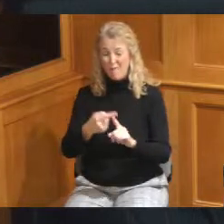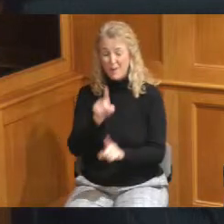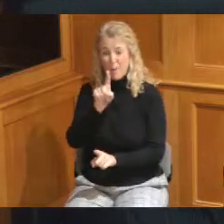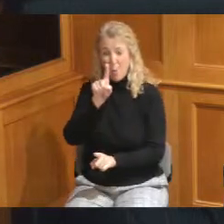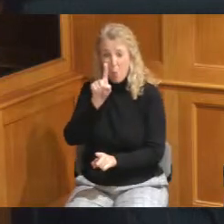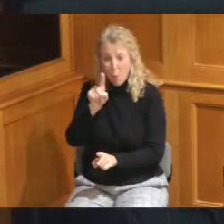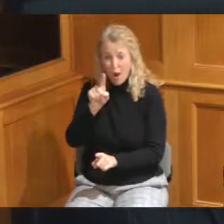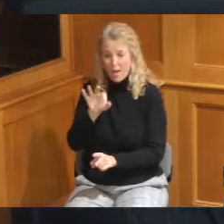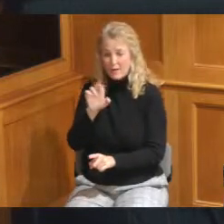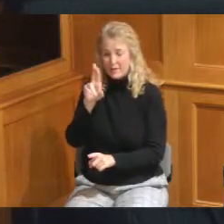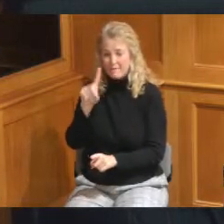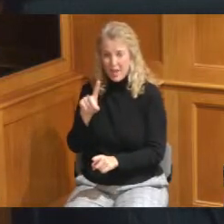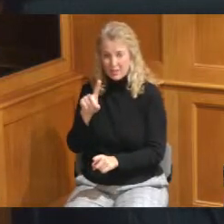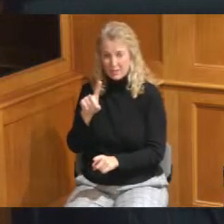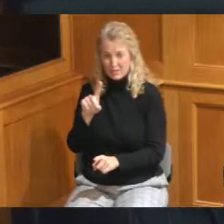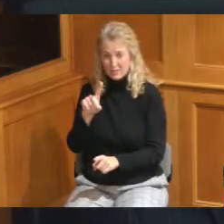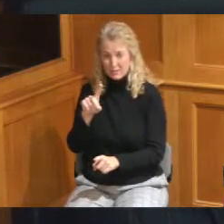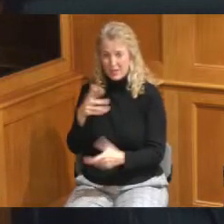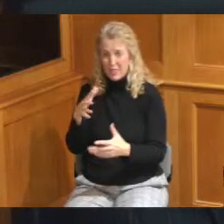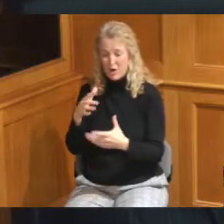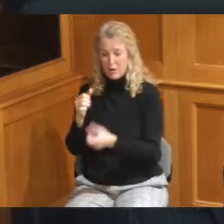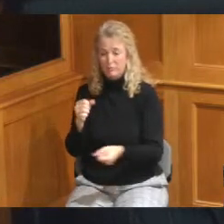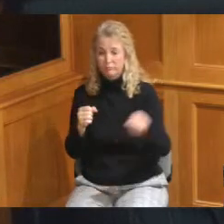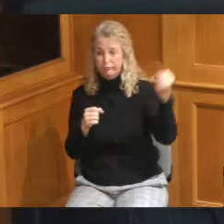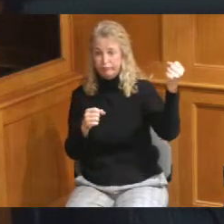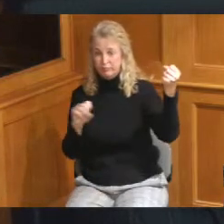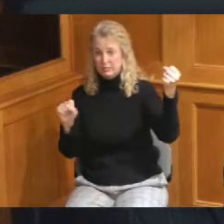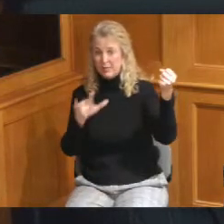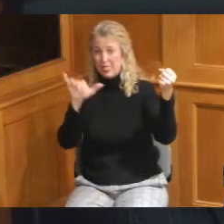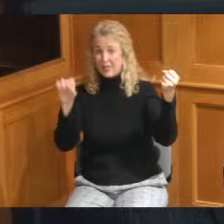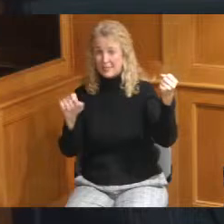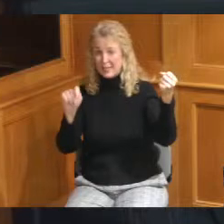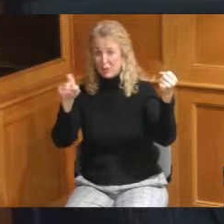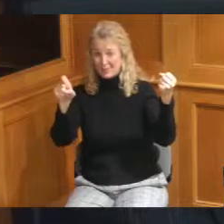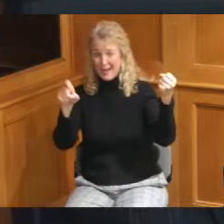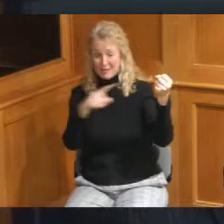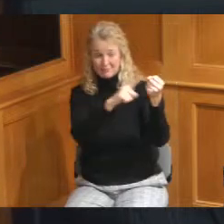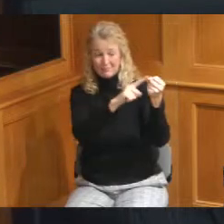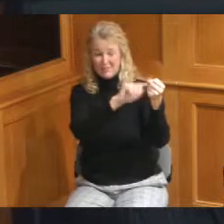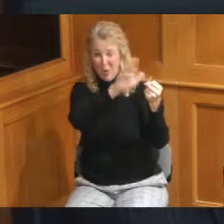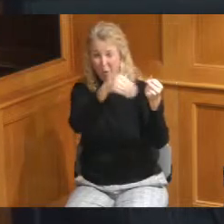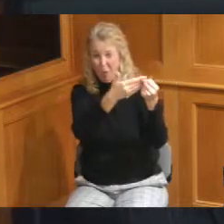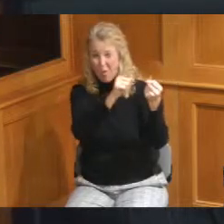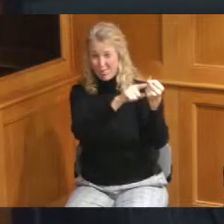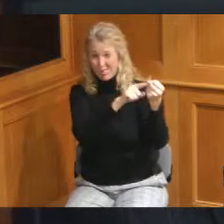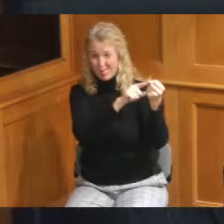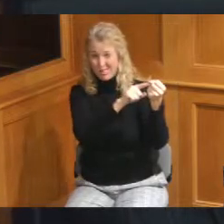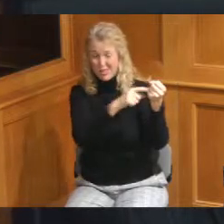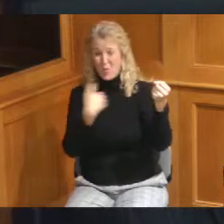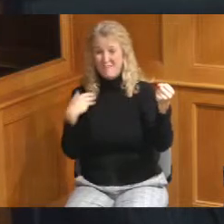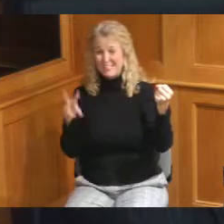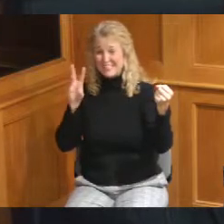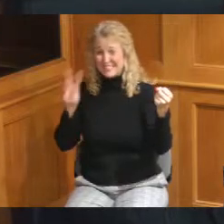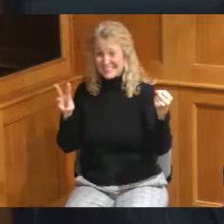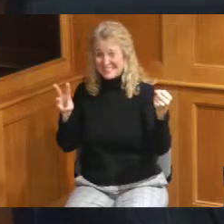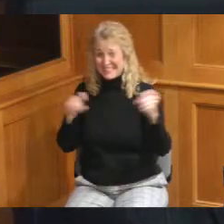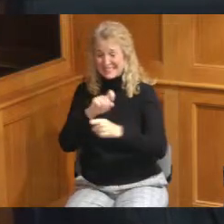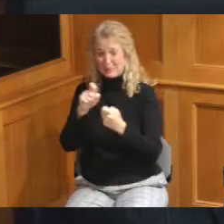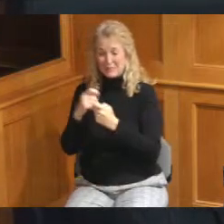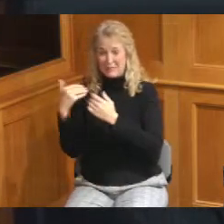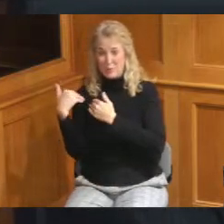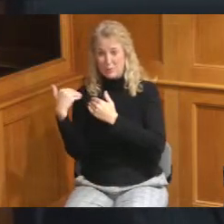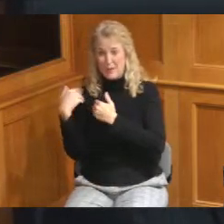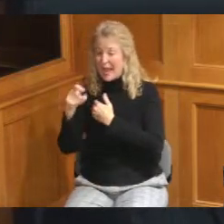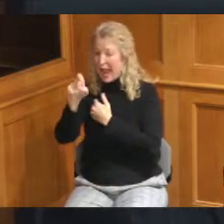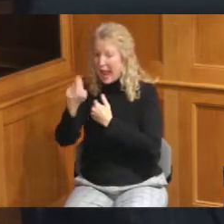that we're talking about, this fund that's been set aside, the sales tax fund. And so we have to do these things.